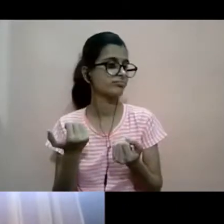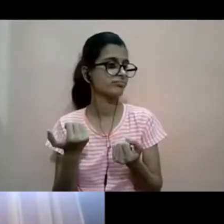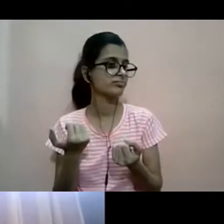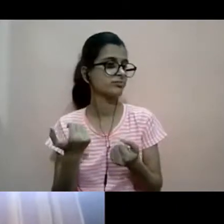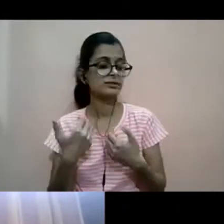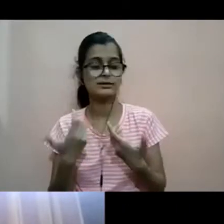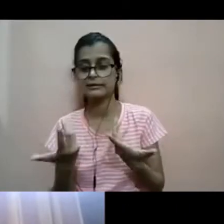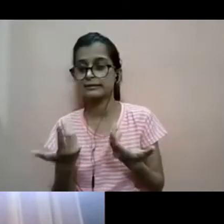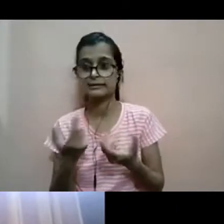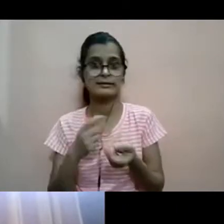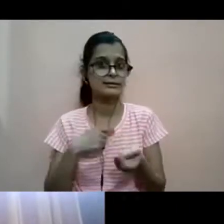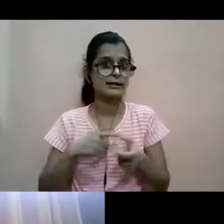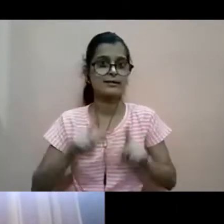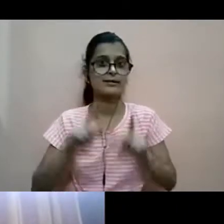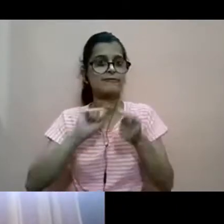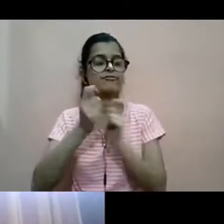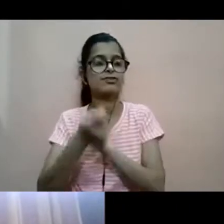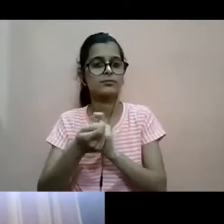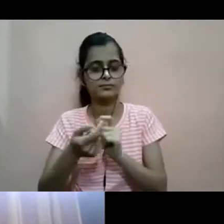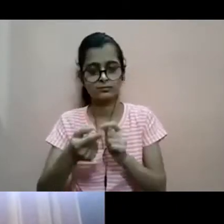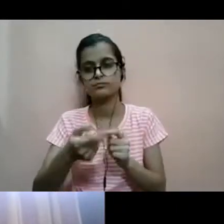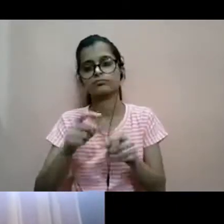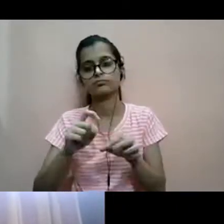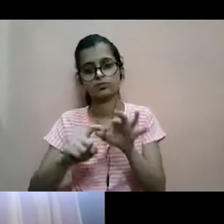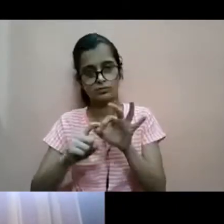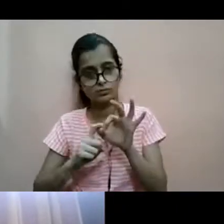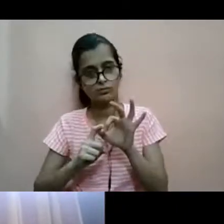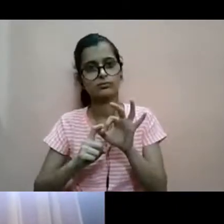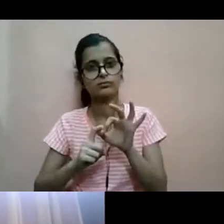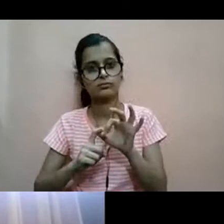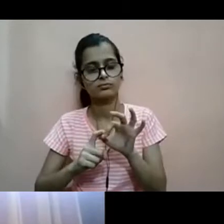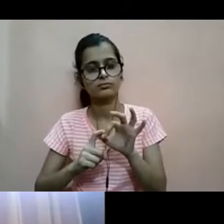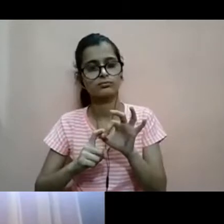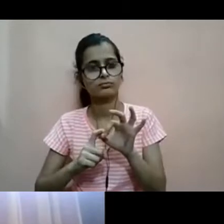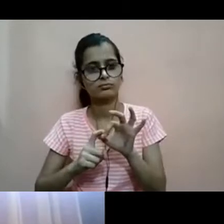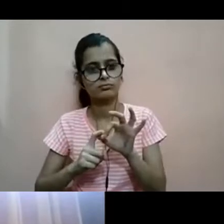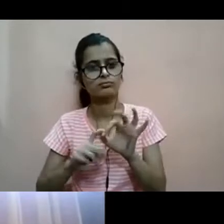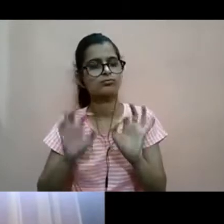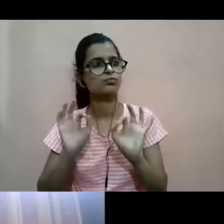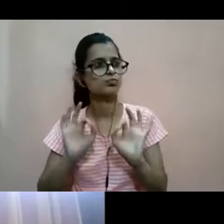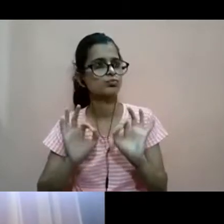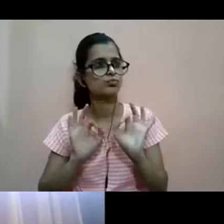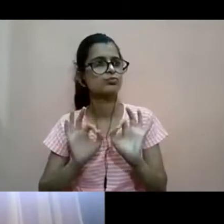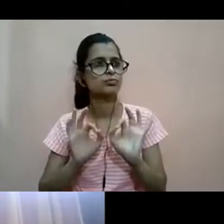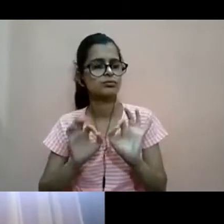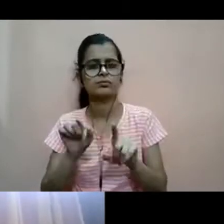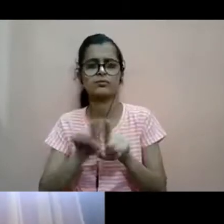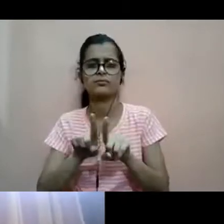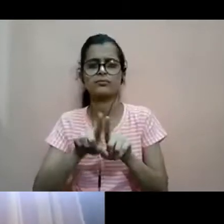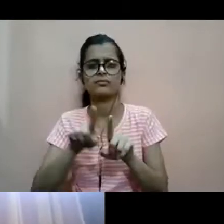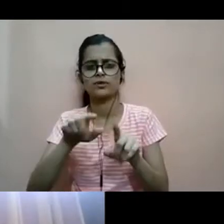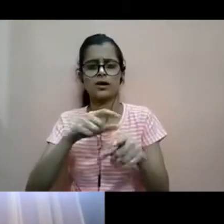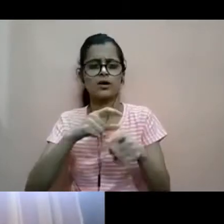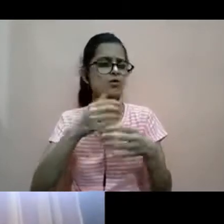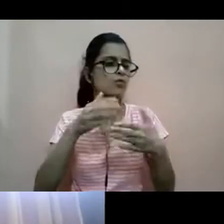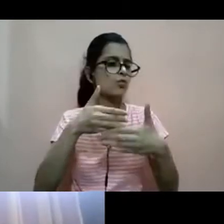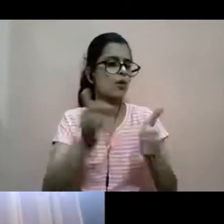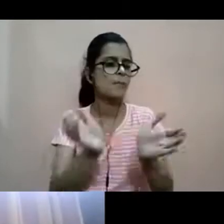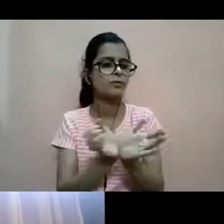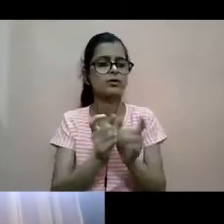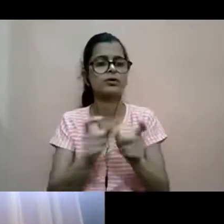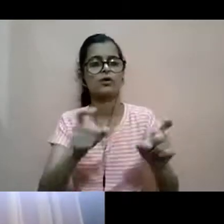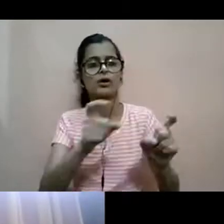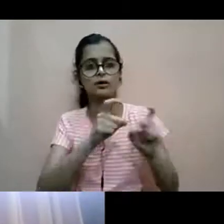Yes, and there's been some very interesting work by people who talk about communities of care,